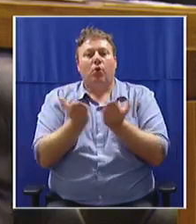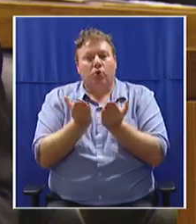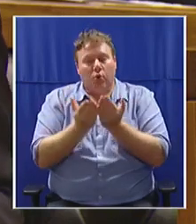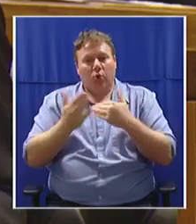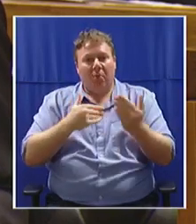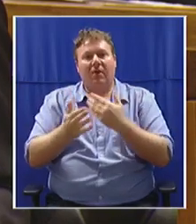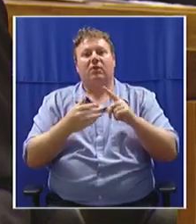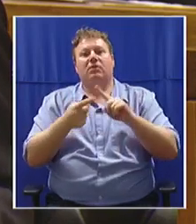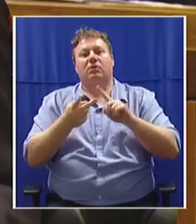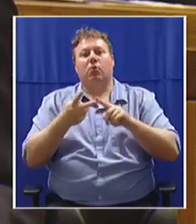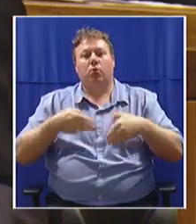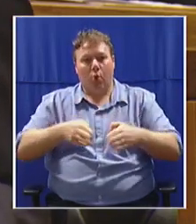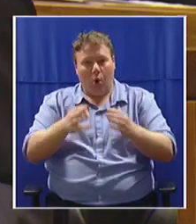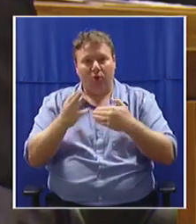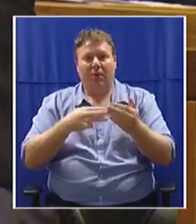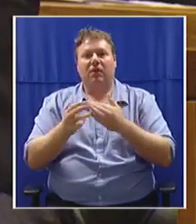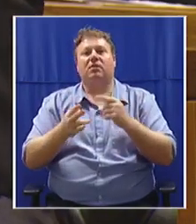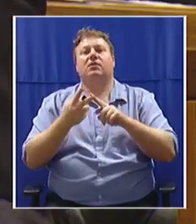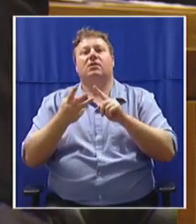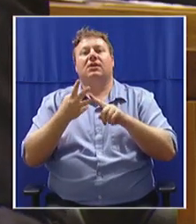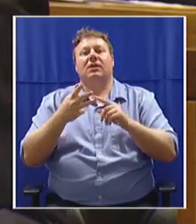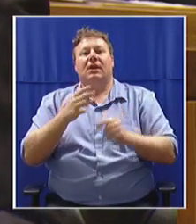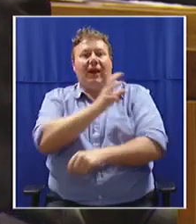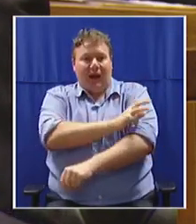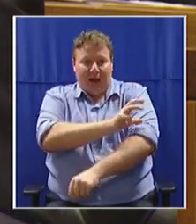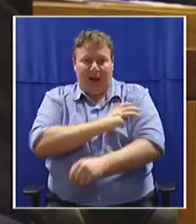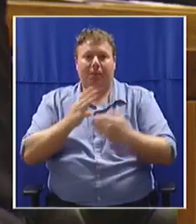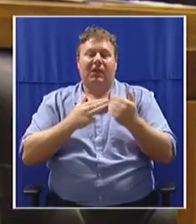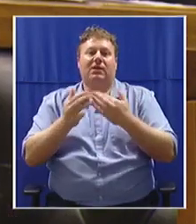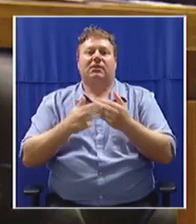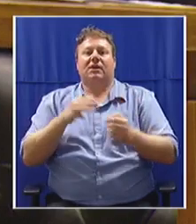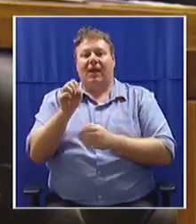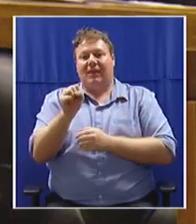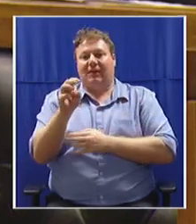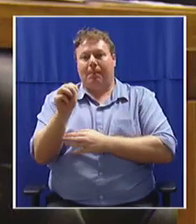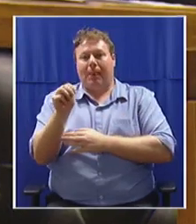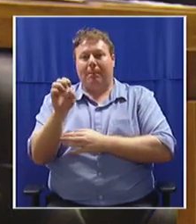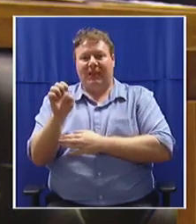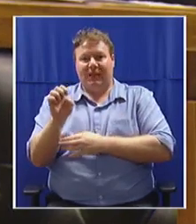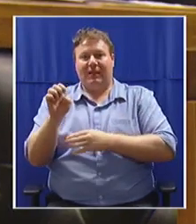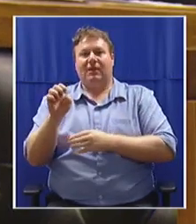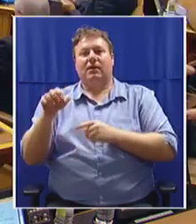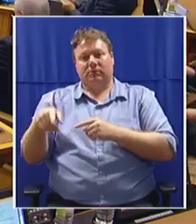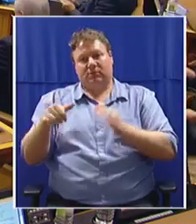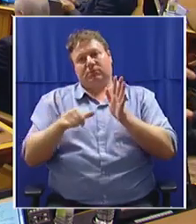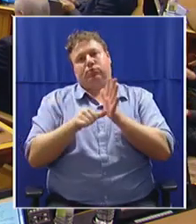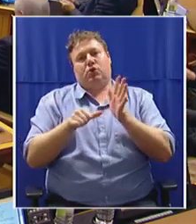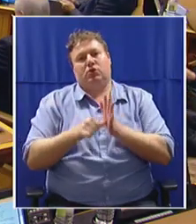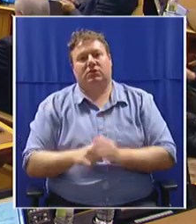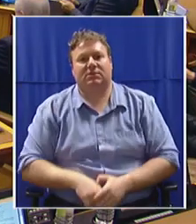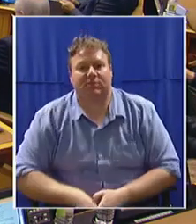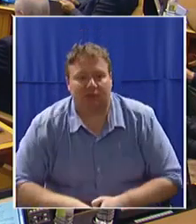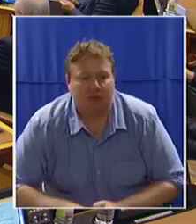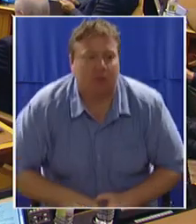clinics. SMMEs must be prioritized. Thank you very much. Thank you, sir. The Honorable